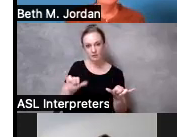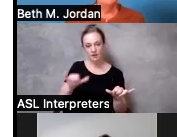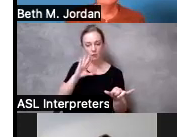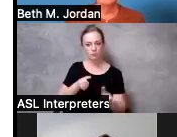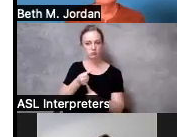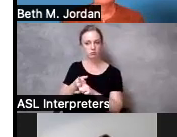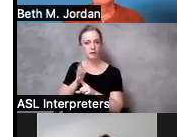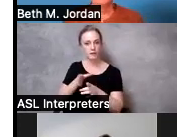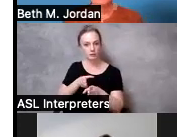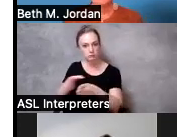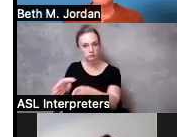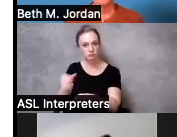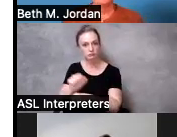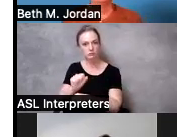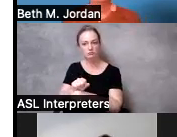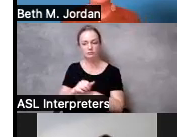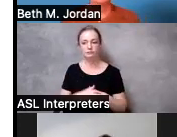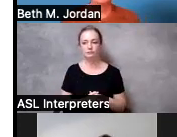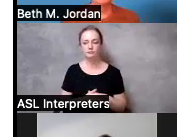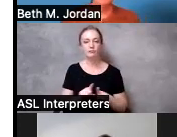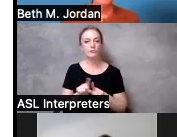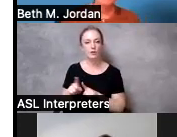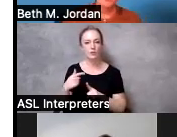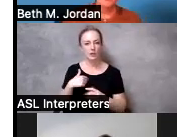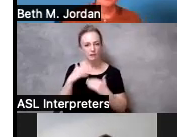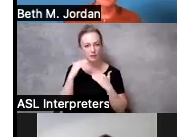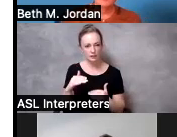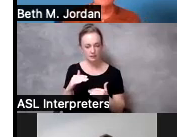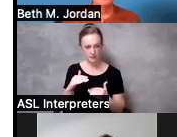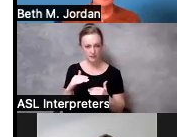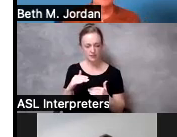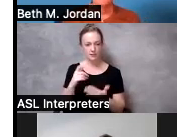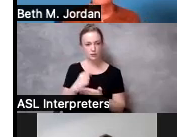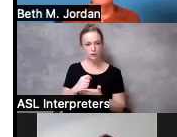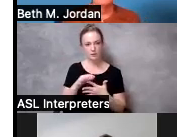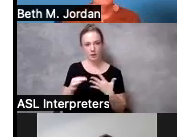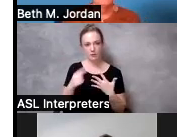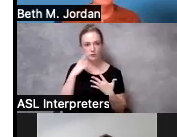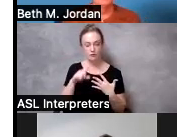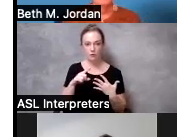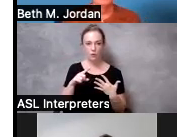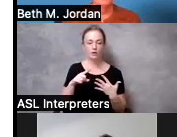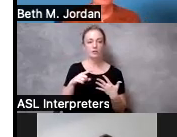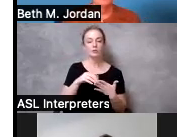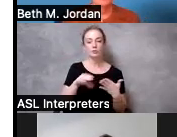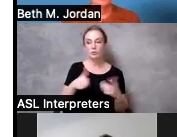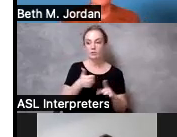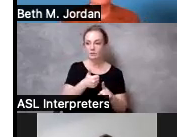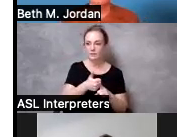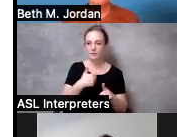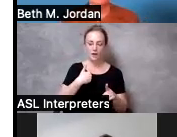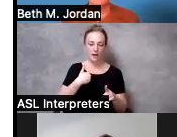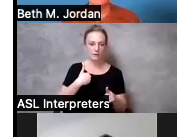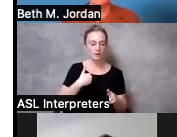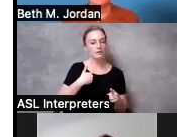Kentucky also has extremely limited integrated treatment options for youth who have co-occurring mental health, substance use, physical health, and/or intellectual